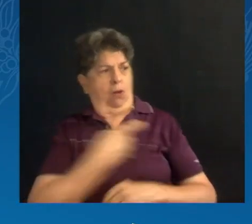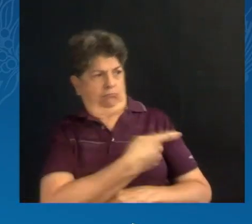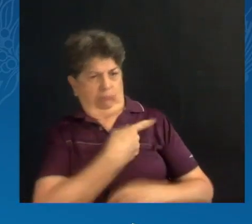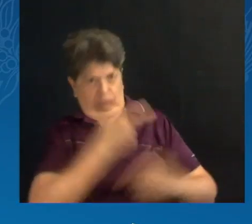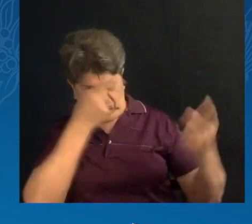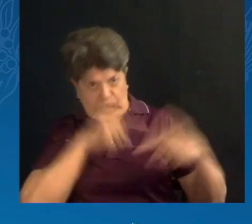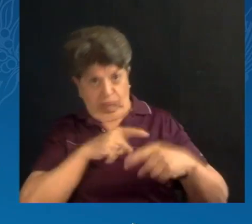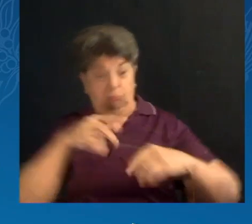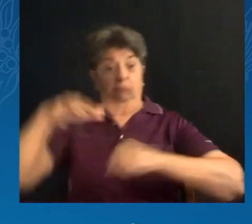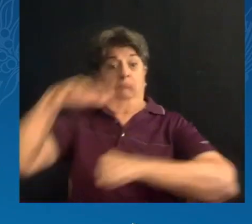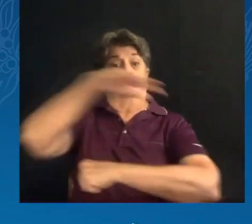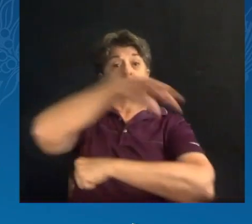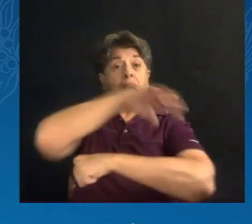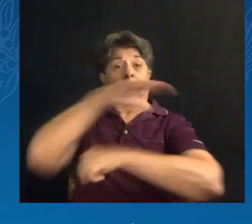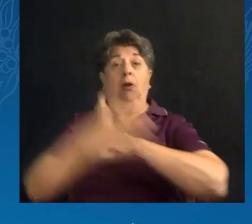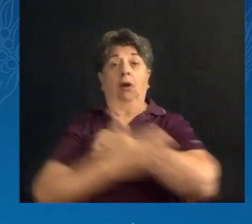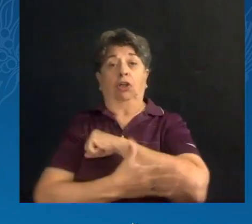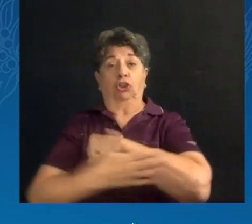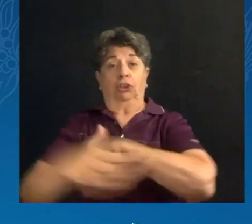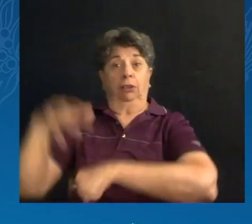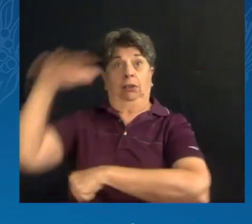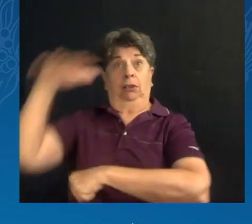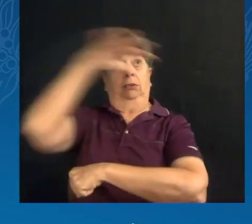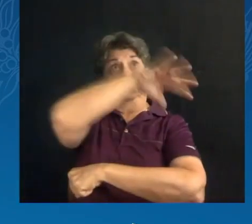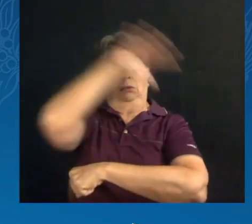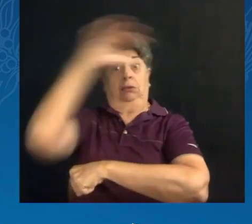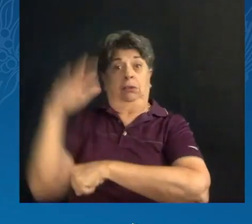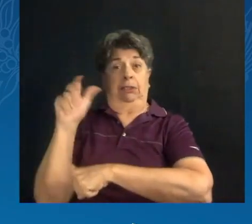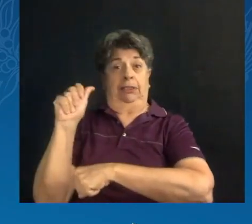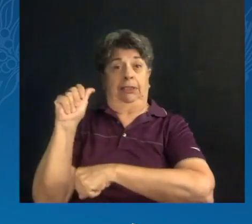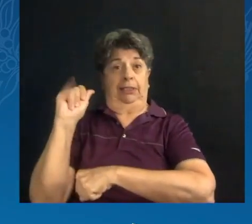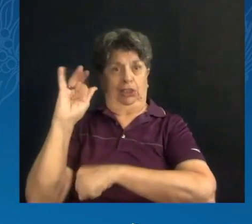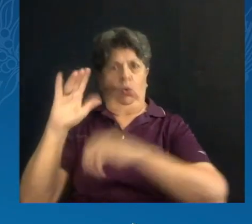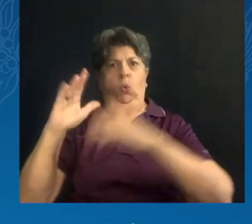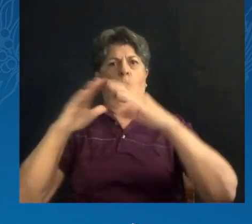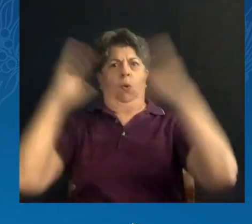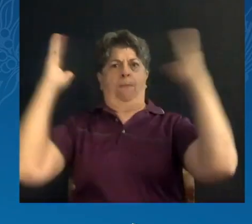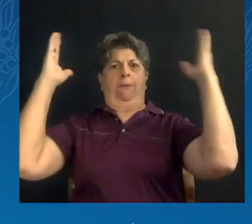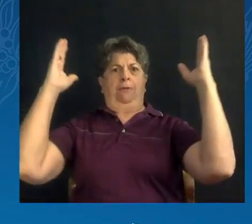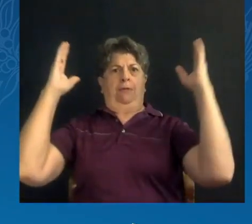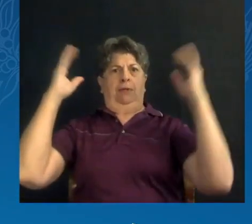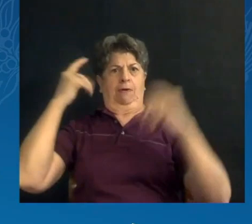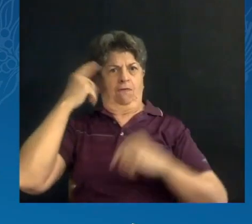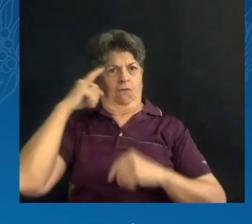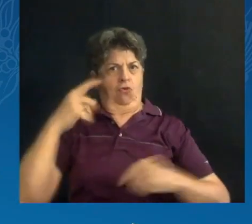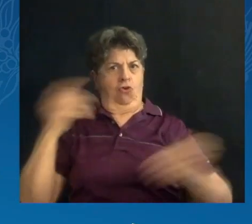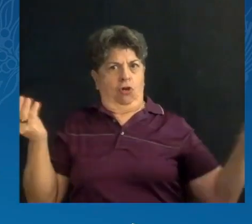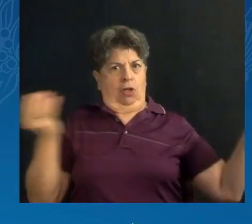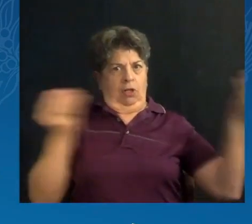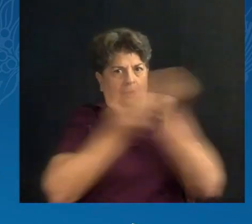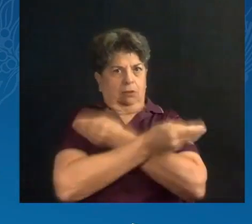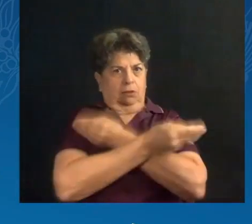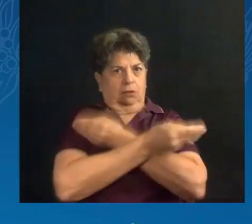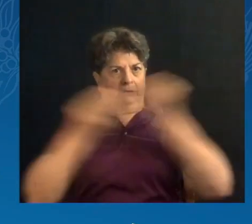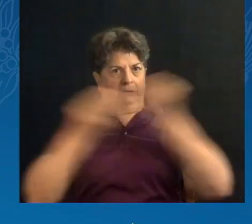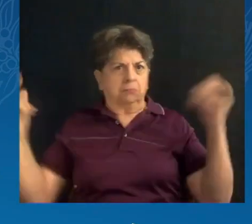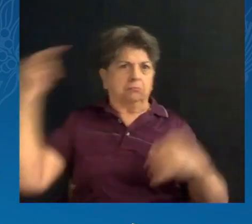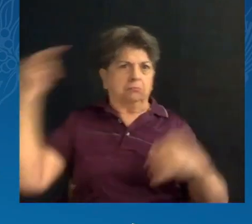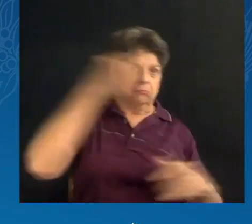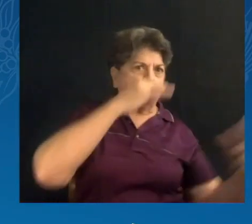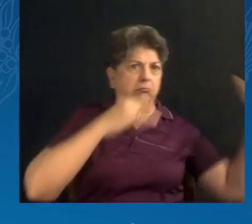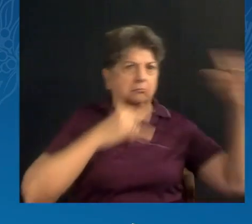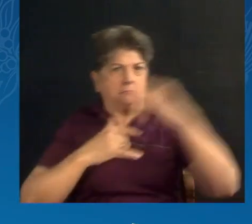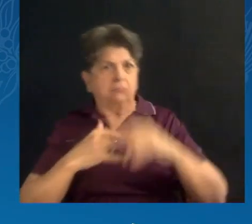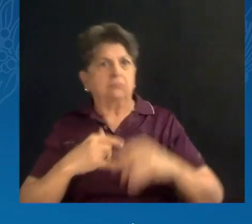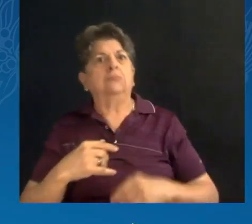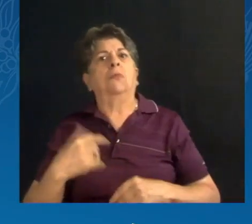increase support for cultural exchanges, including the work that you are doing in terms of English language education